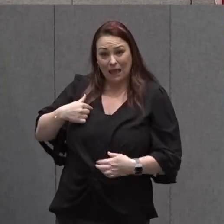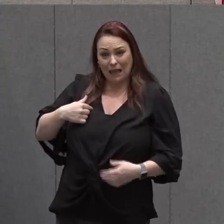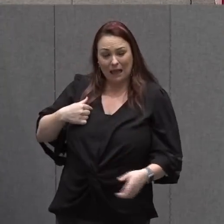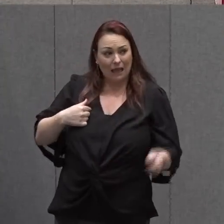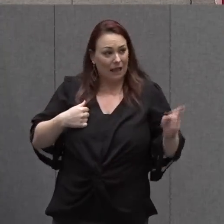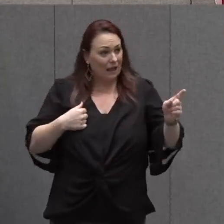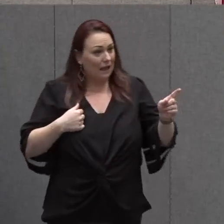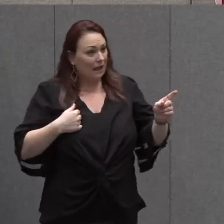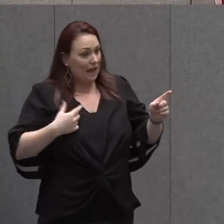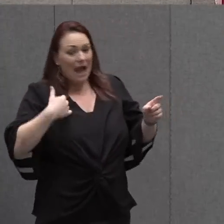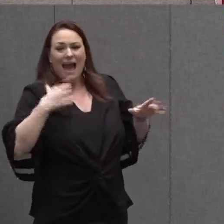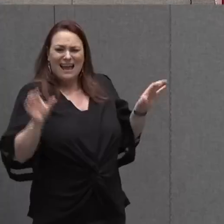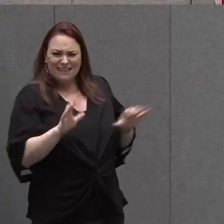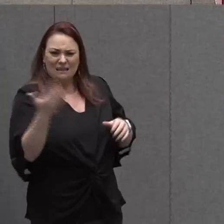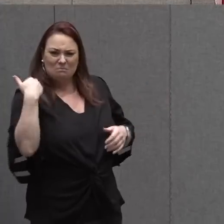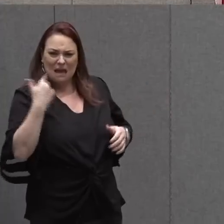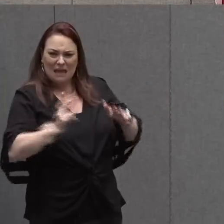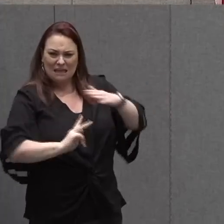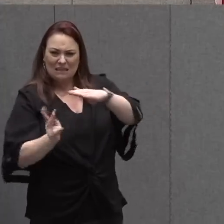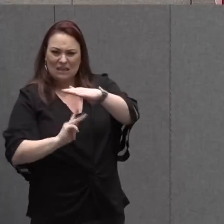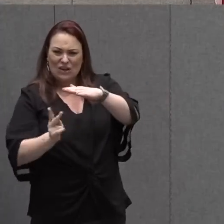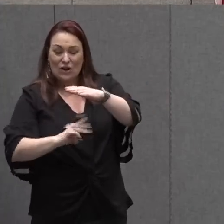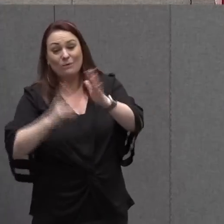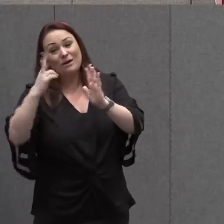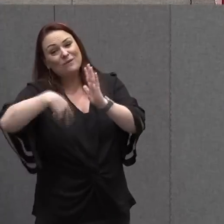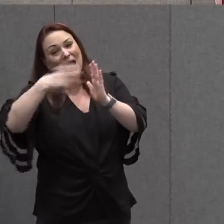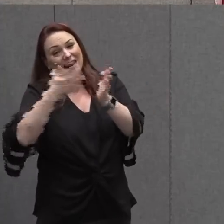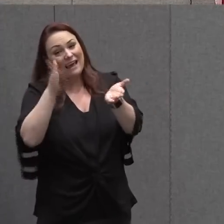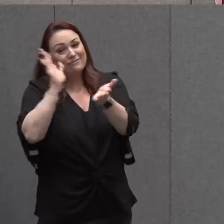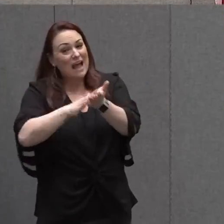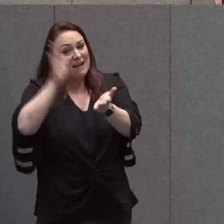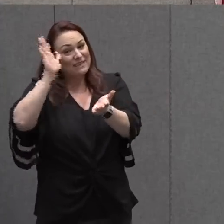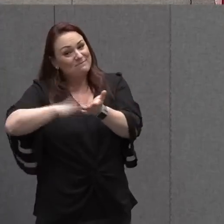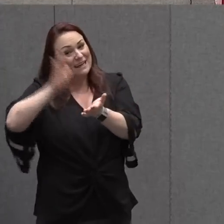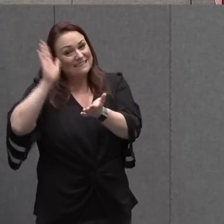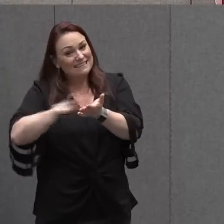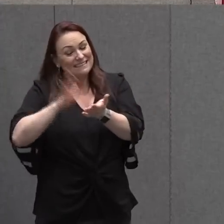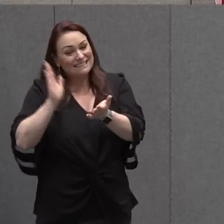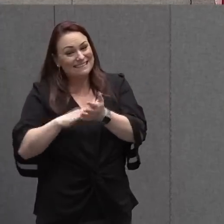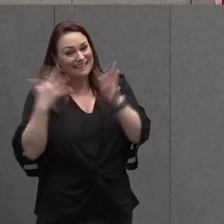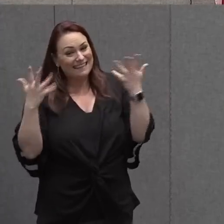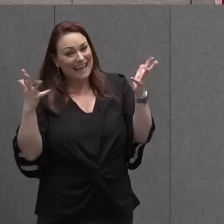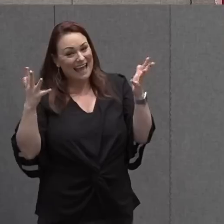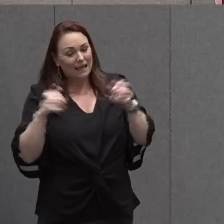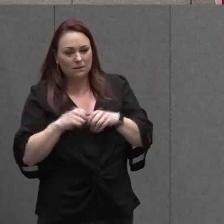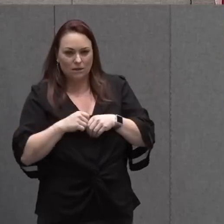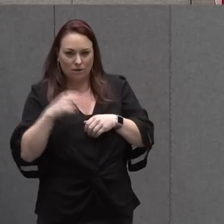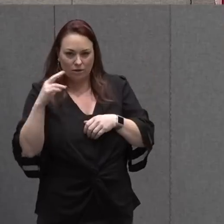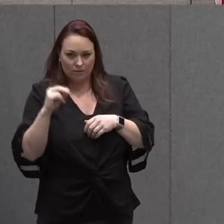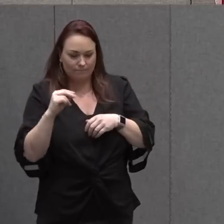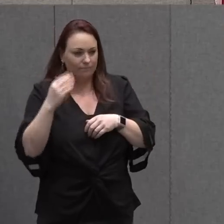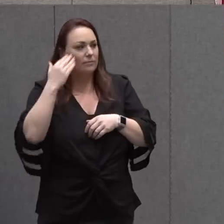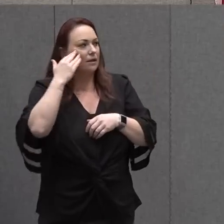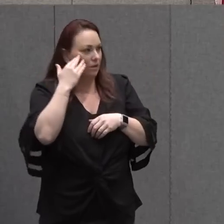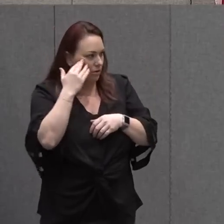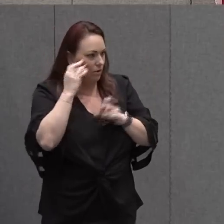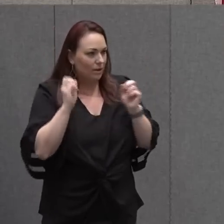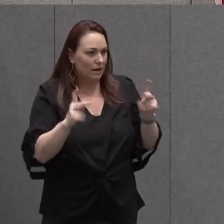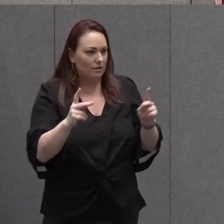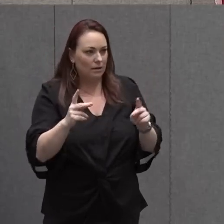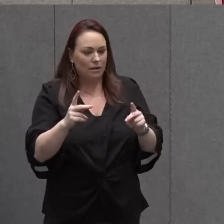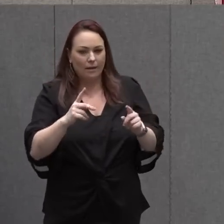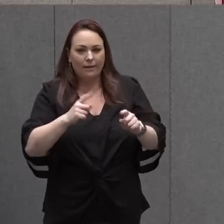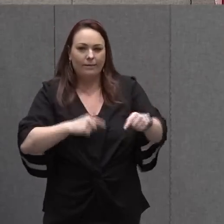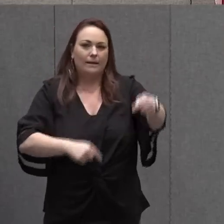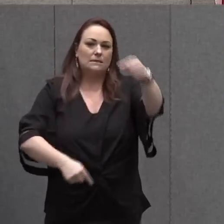read, those rhyming books, the kitties and the hats. Okay, time out. Okay. Okay, let's bring it back